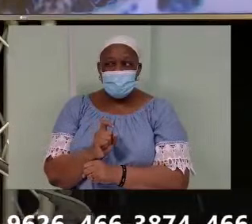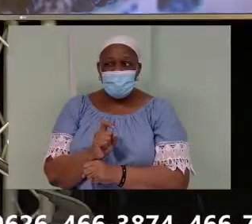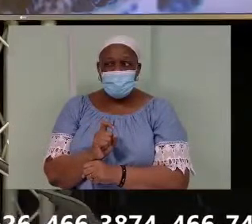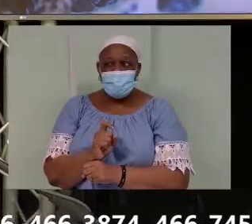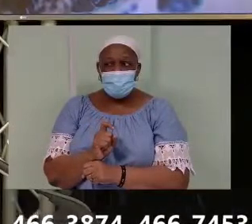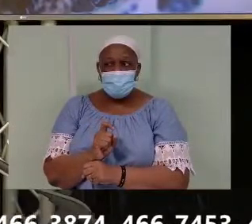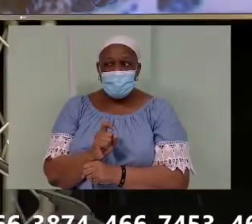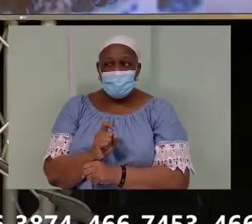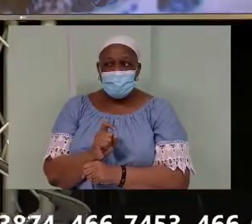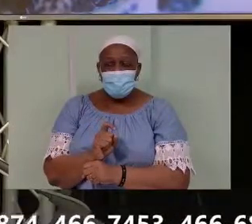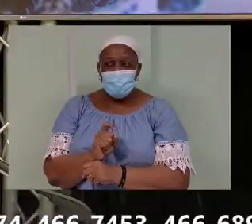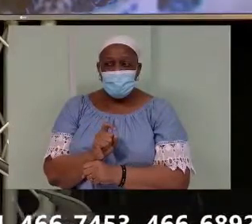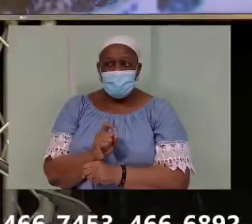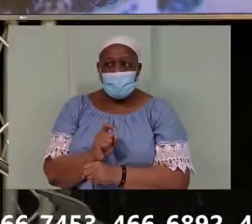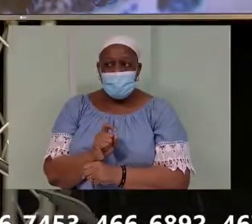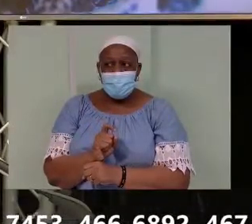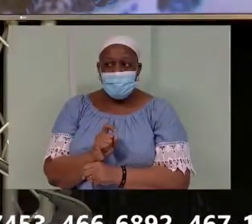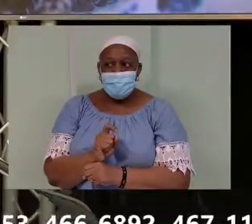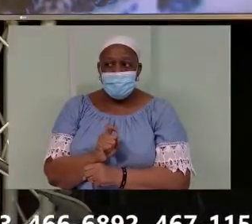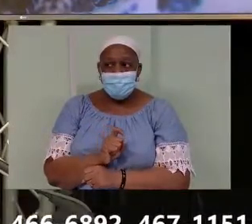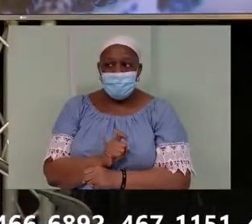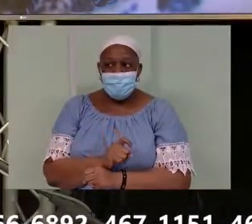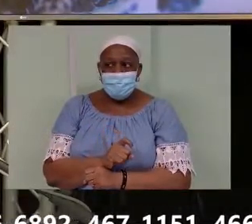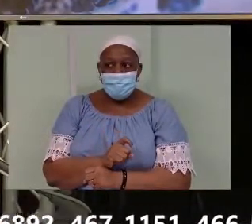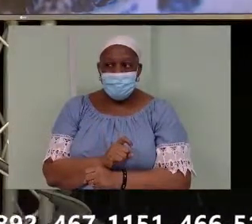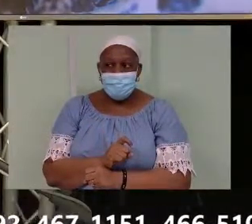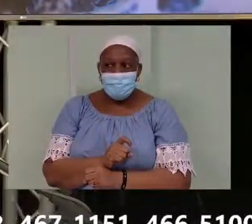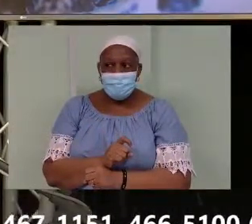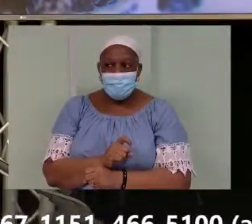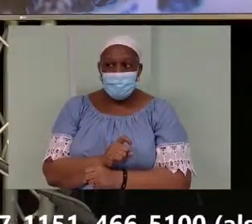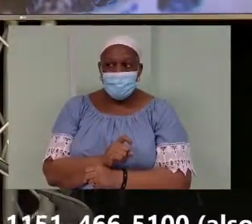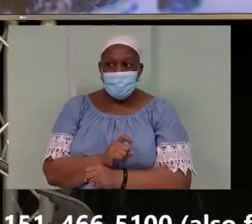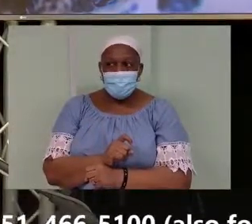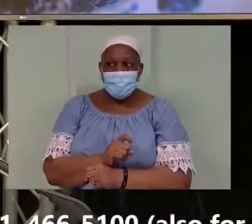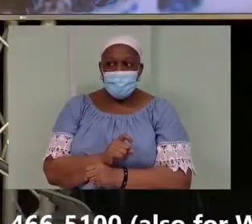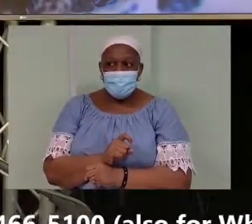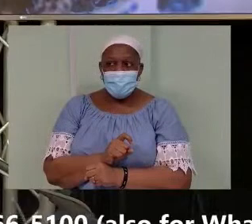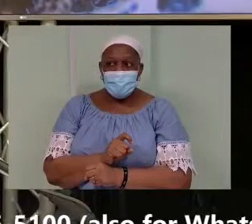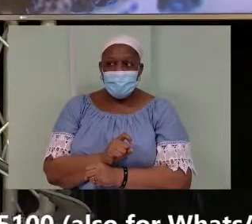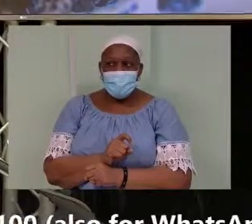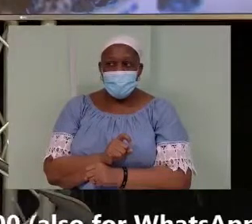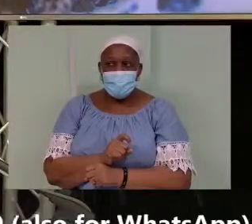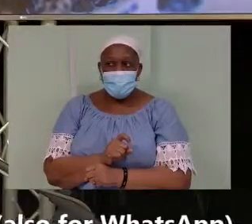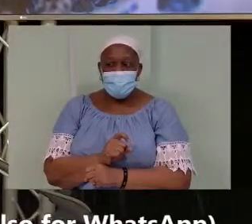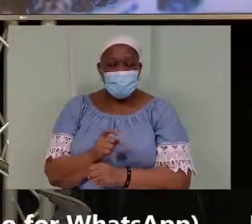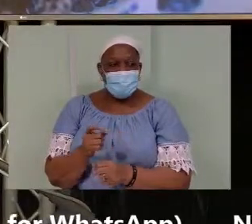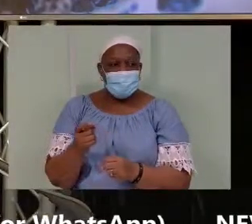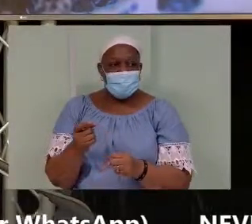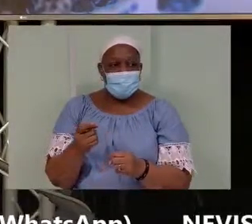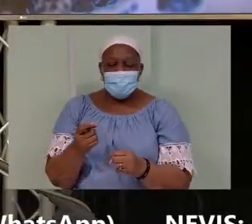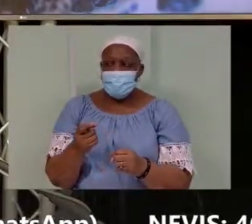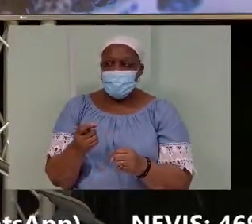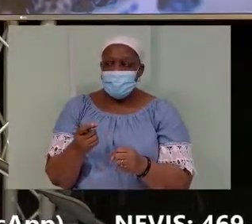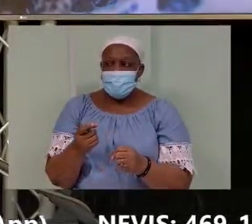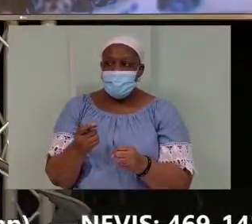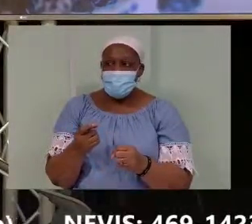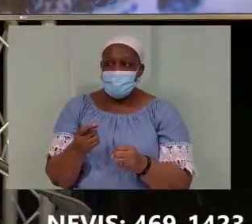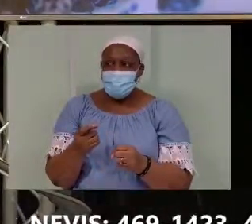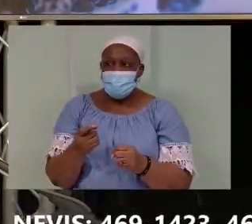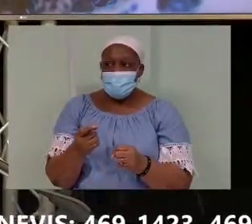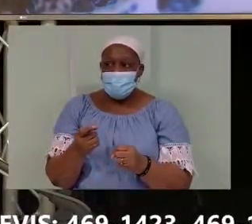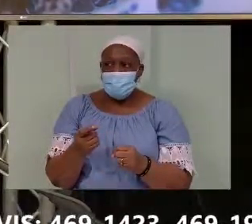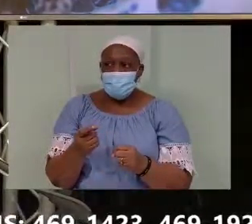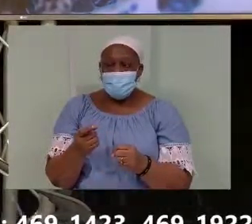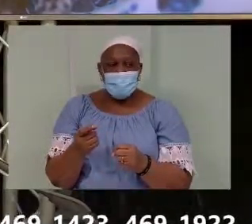question, where and when and what time is the training taking place for the